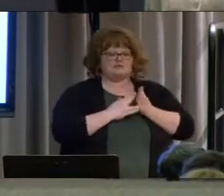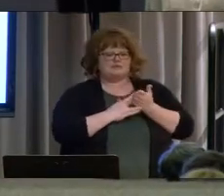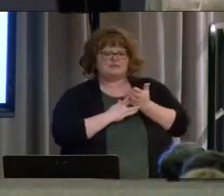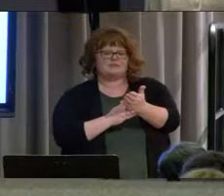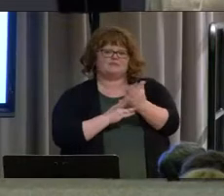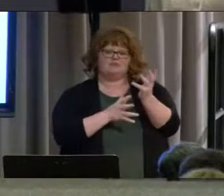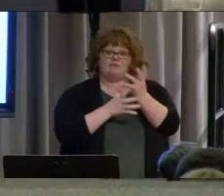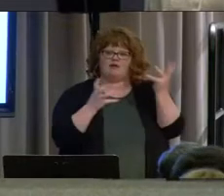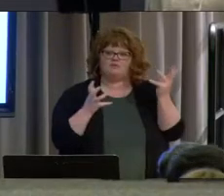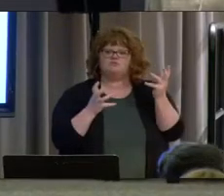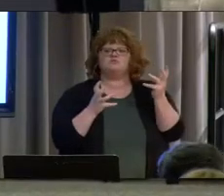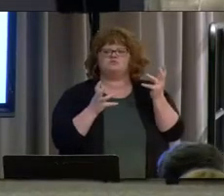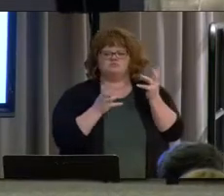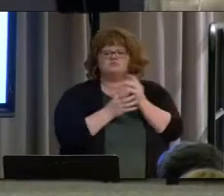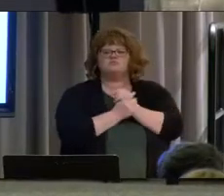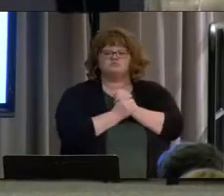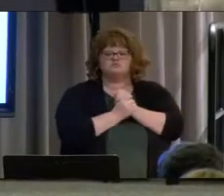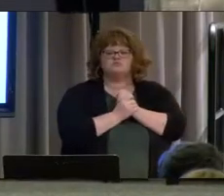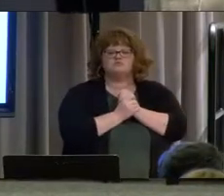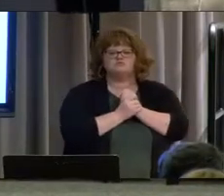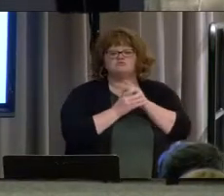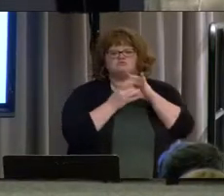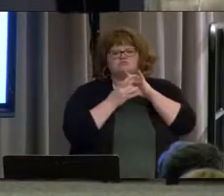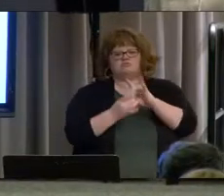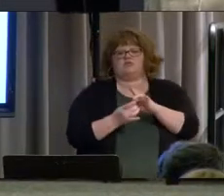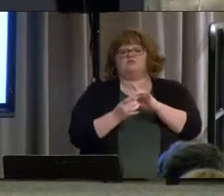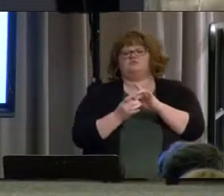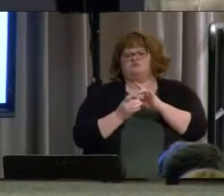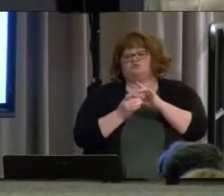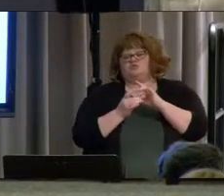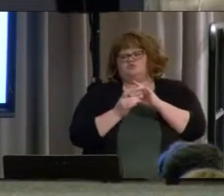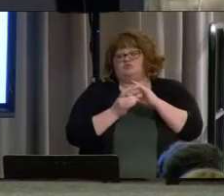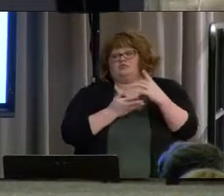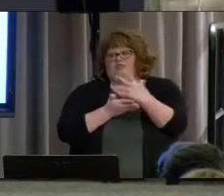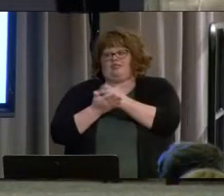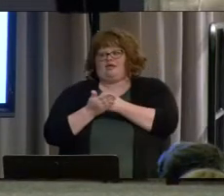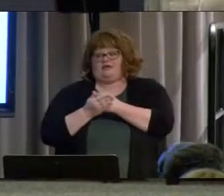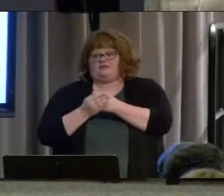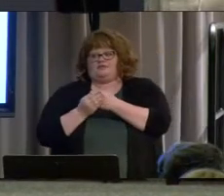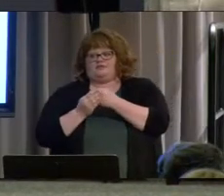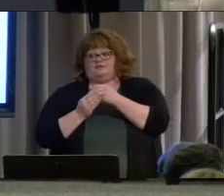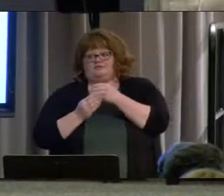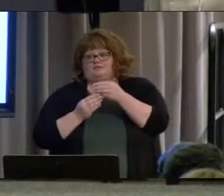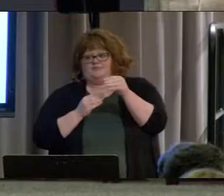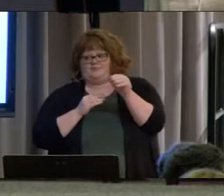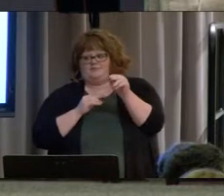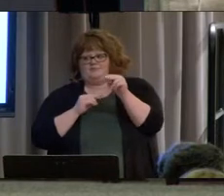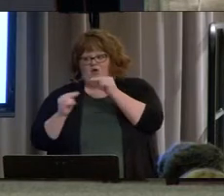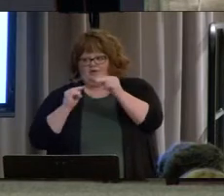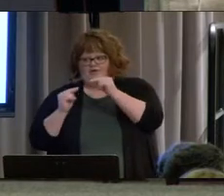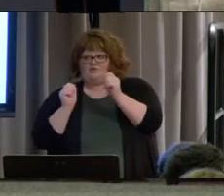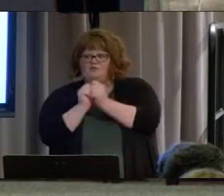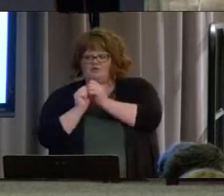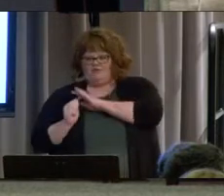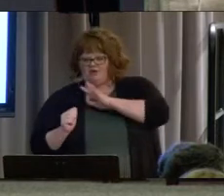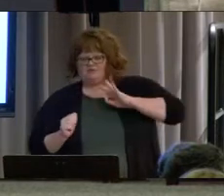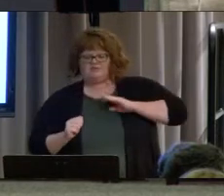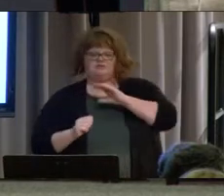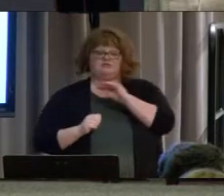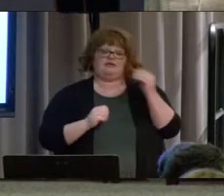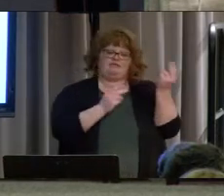with collective bargaining with the faculty, with wage and earnings of our classified staff,